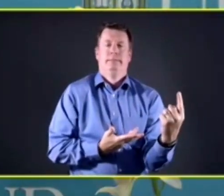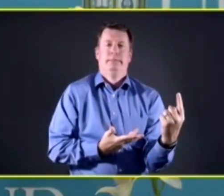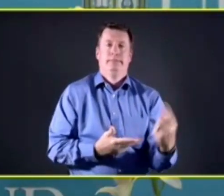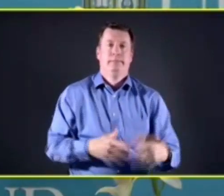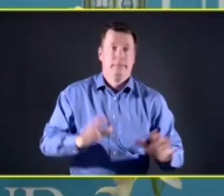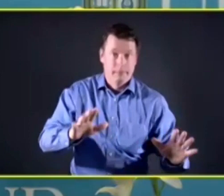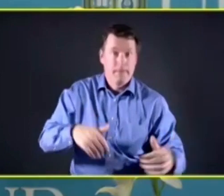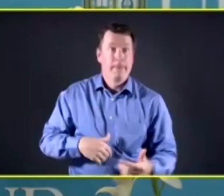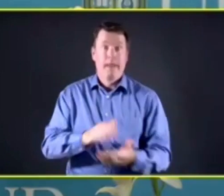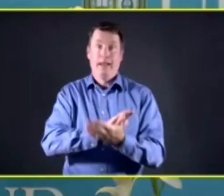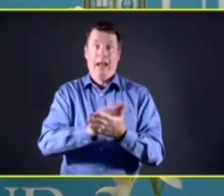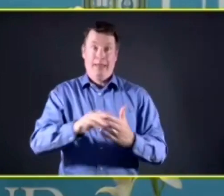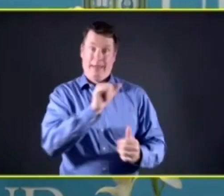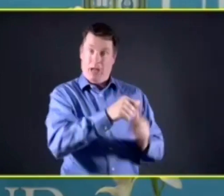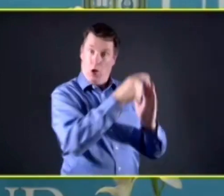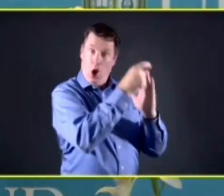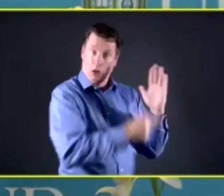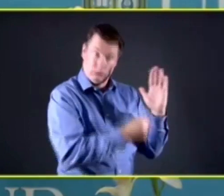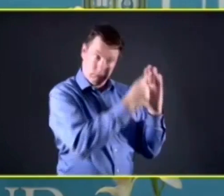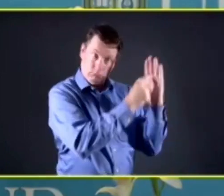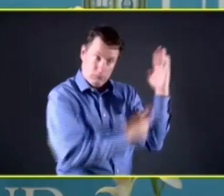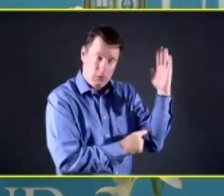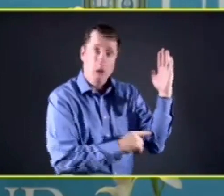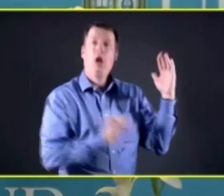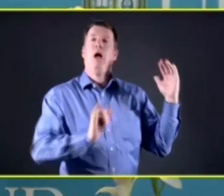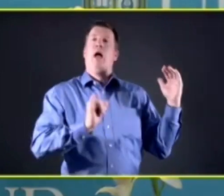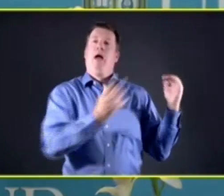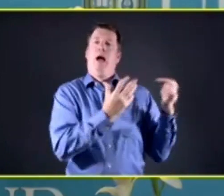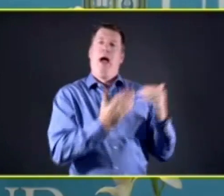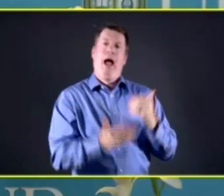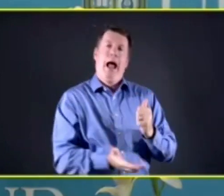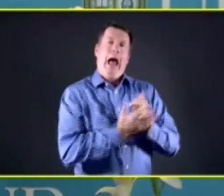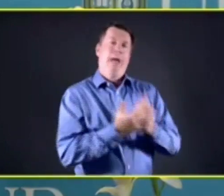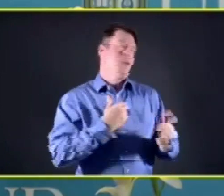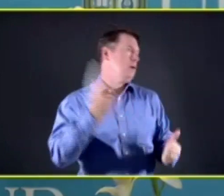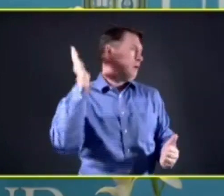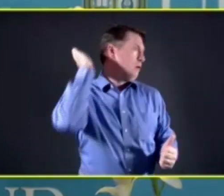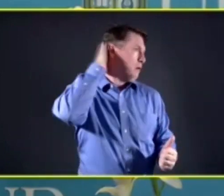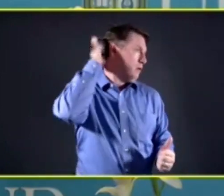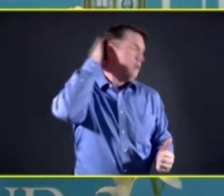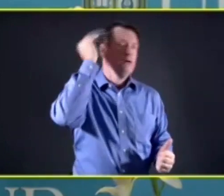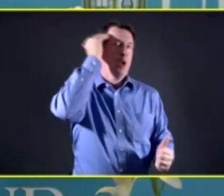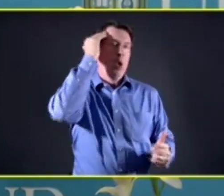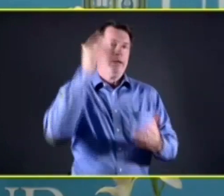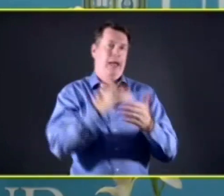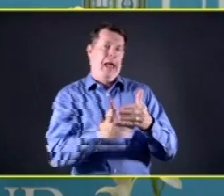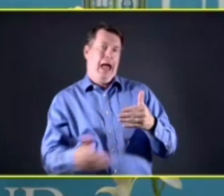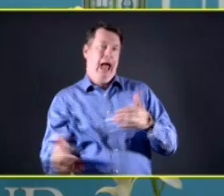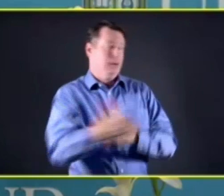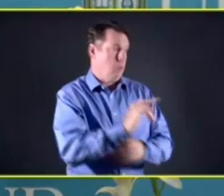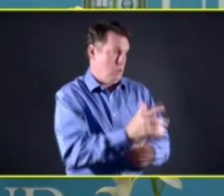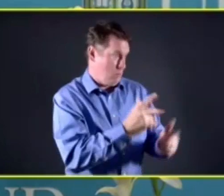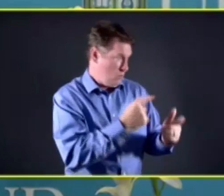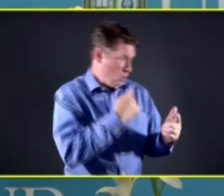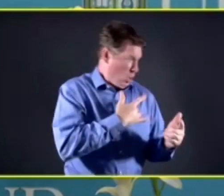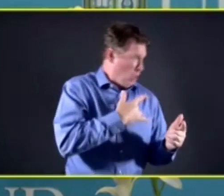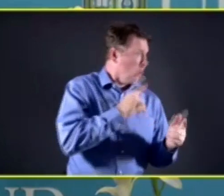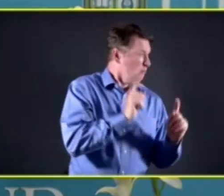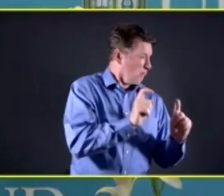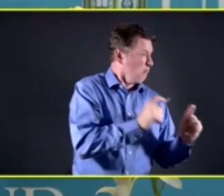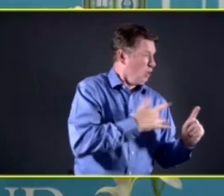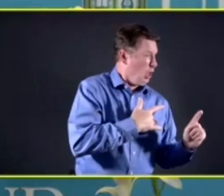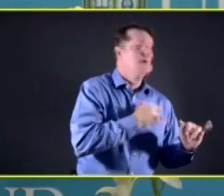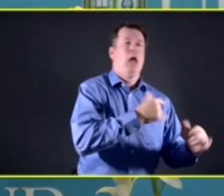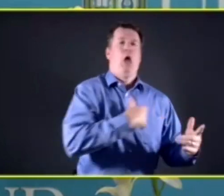You mentioned before that you're going to be screening or attempting to screen people out. Is there a possibility there could be people